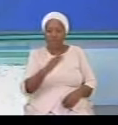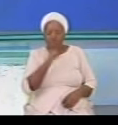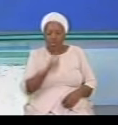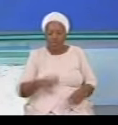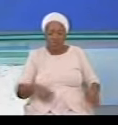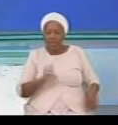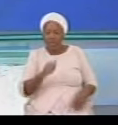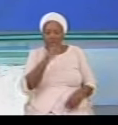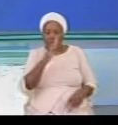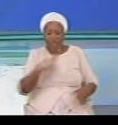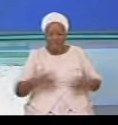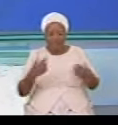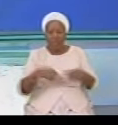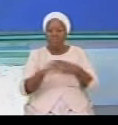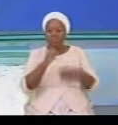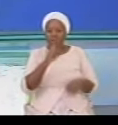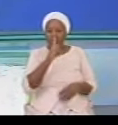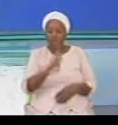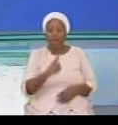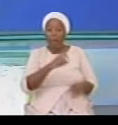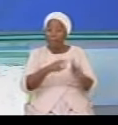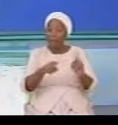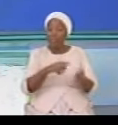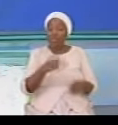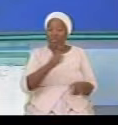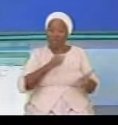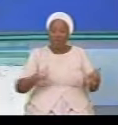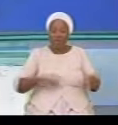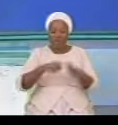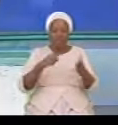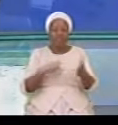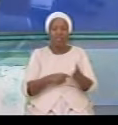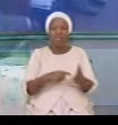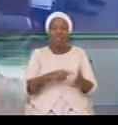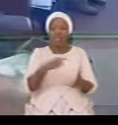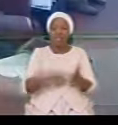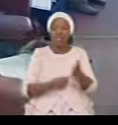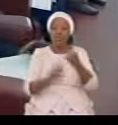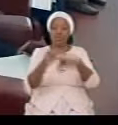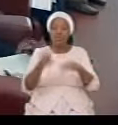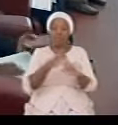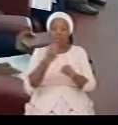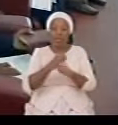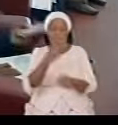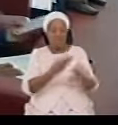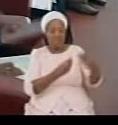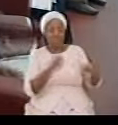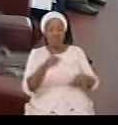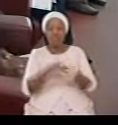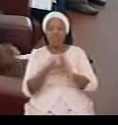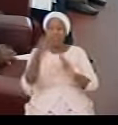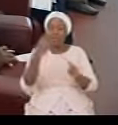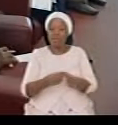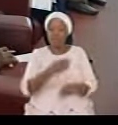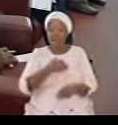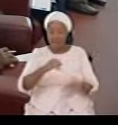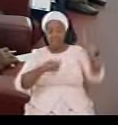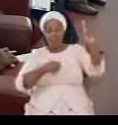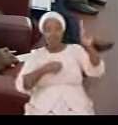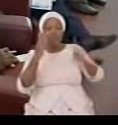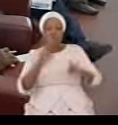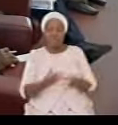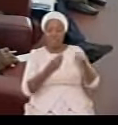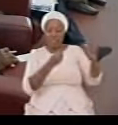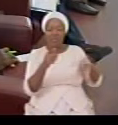uncertainty. The Lord, this coming year, will settle you. And I will settle you after